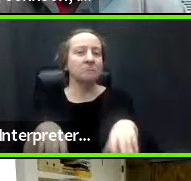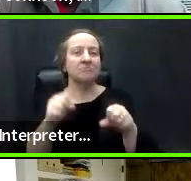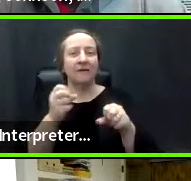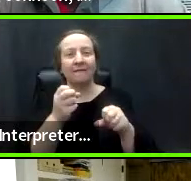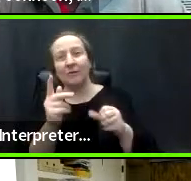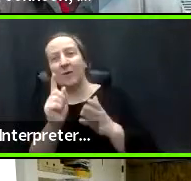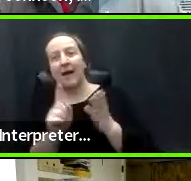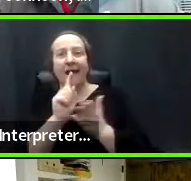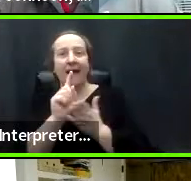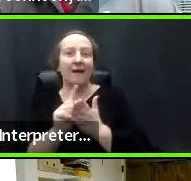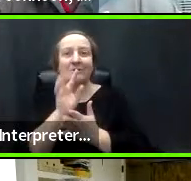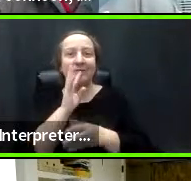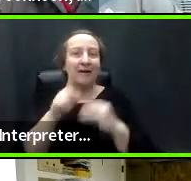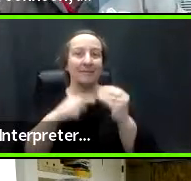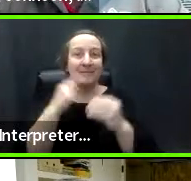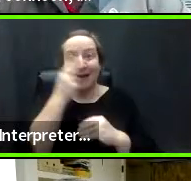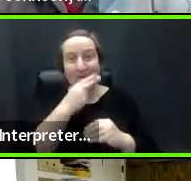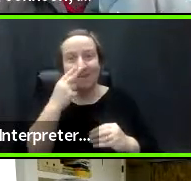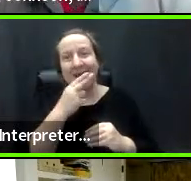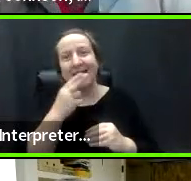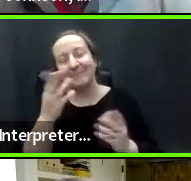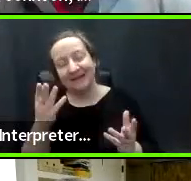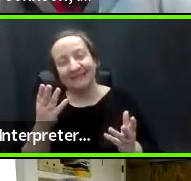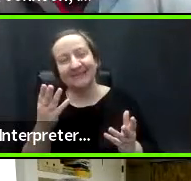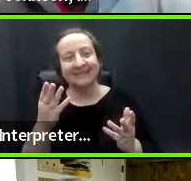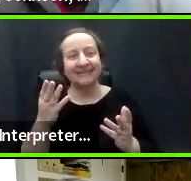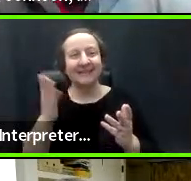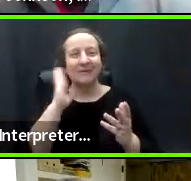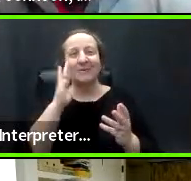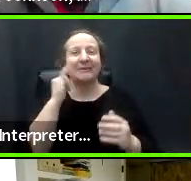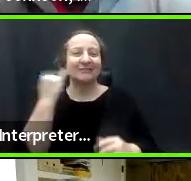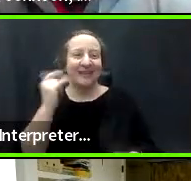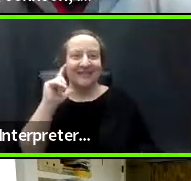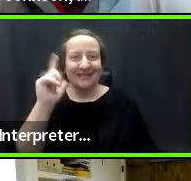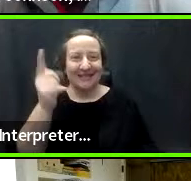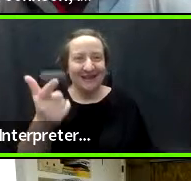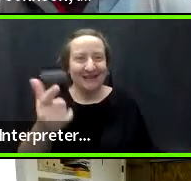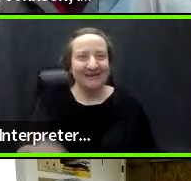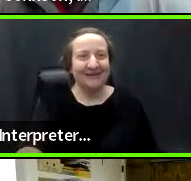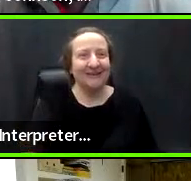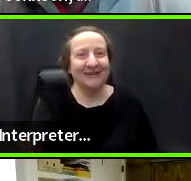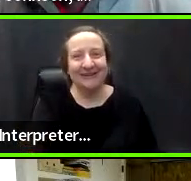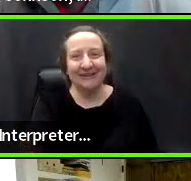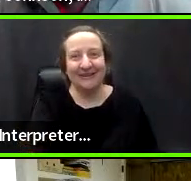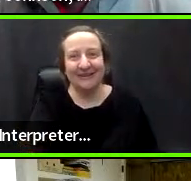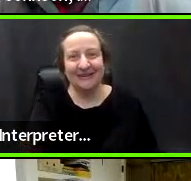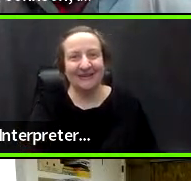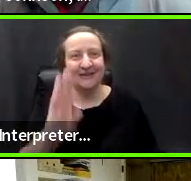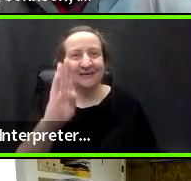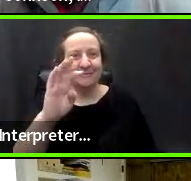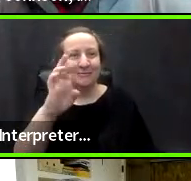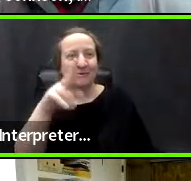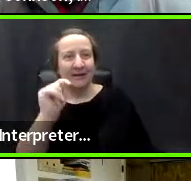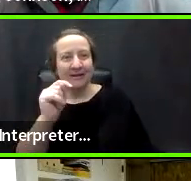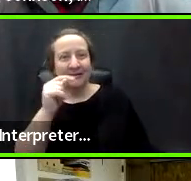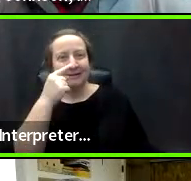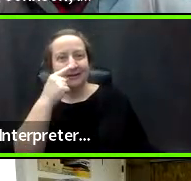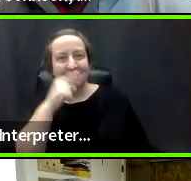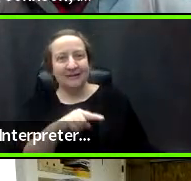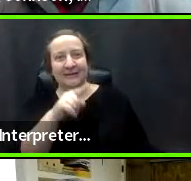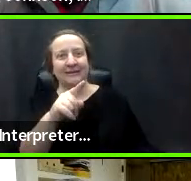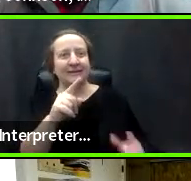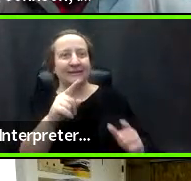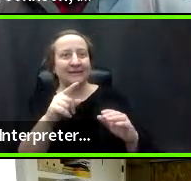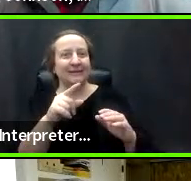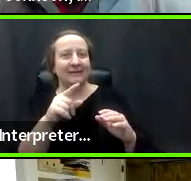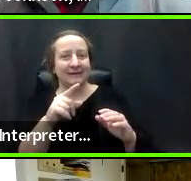couple hours talking about Hawaii, but we'll be jealous later. So Brent, would you send